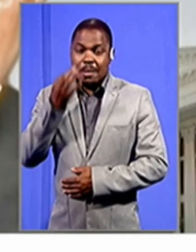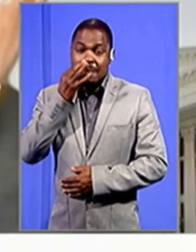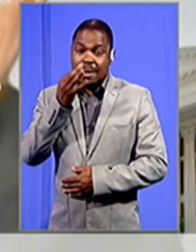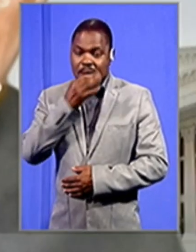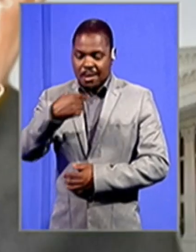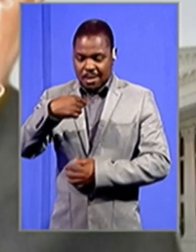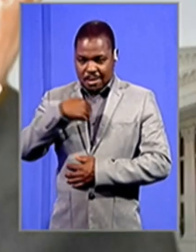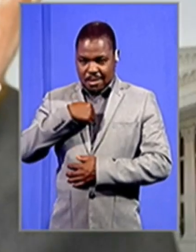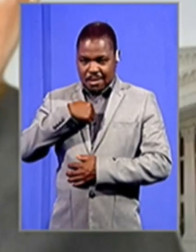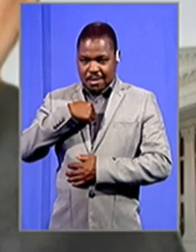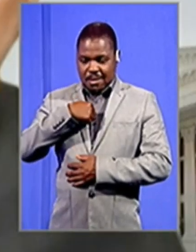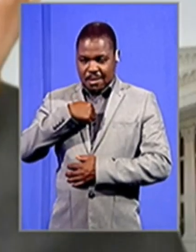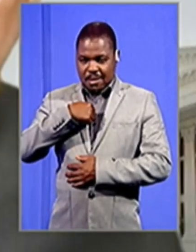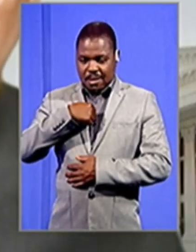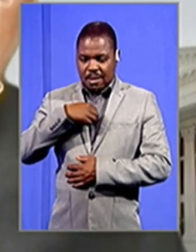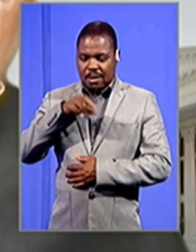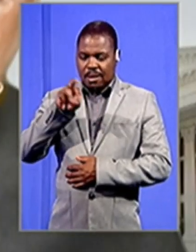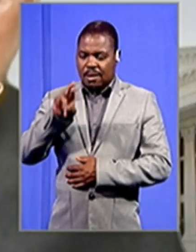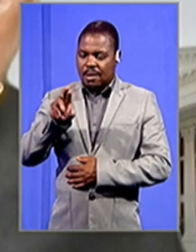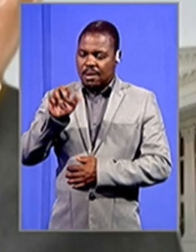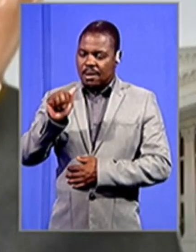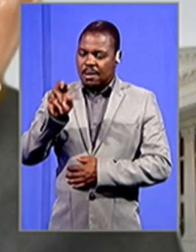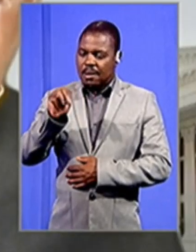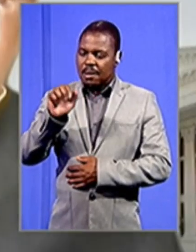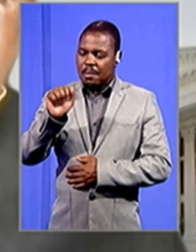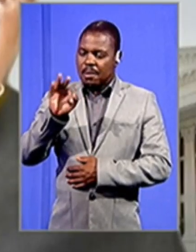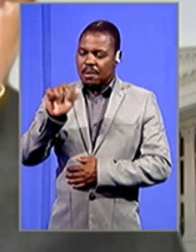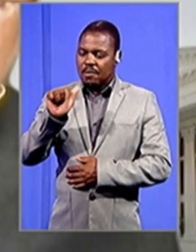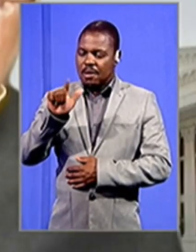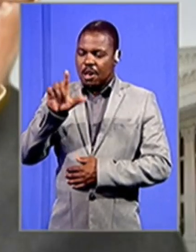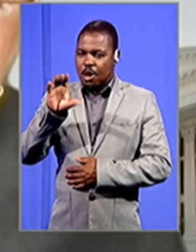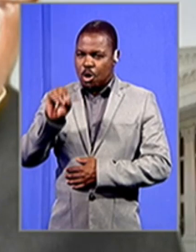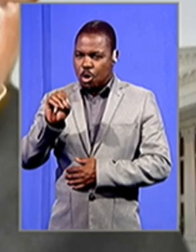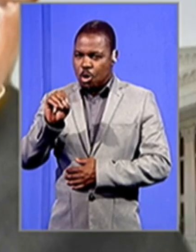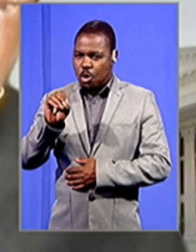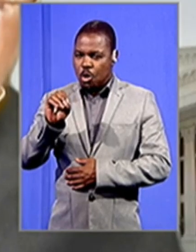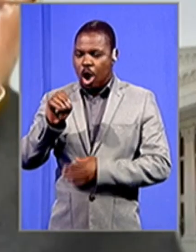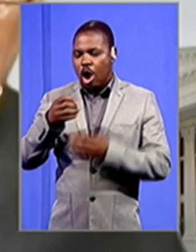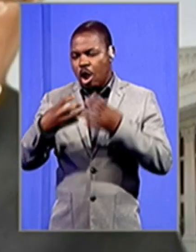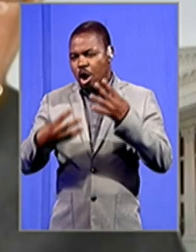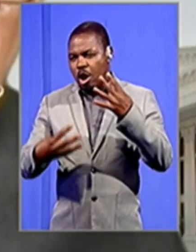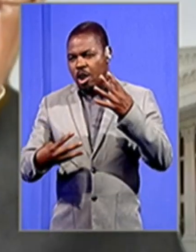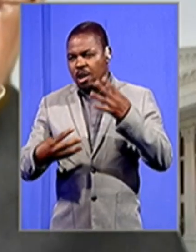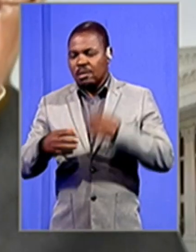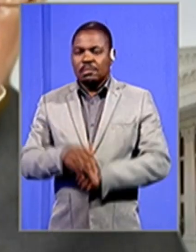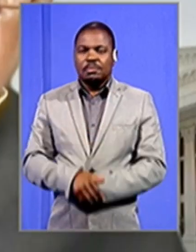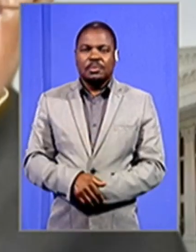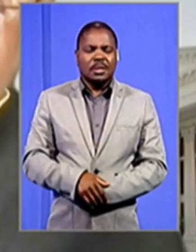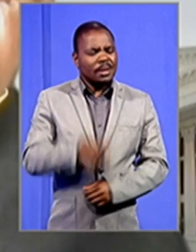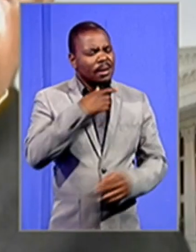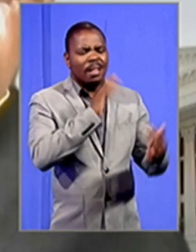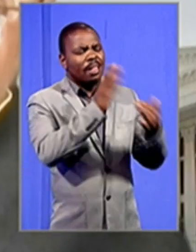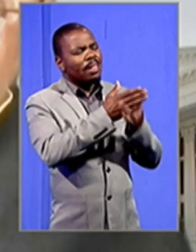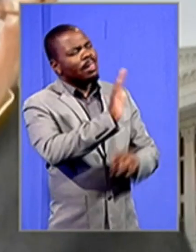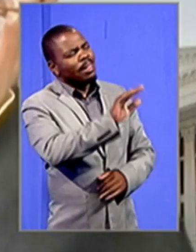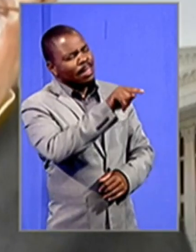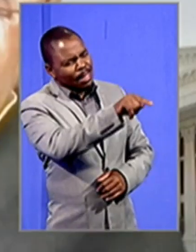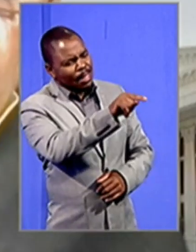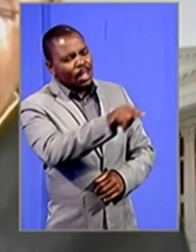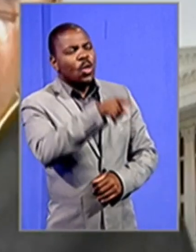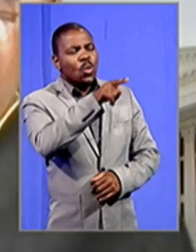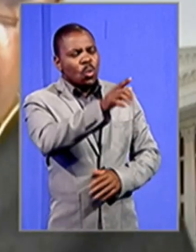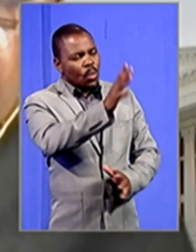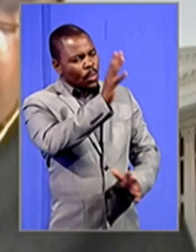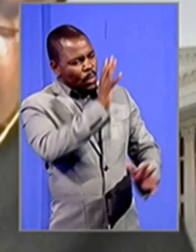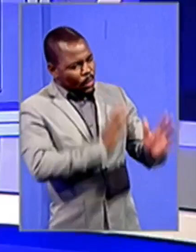bo Ramaphalo Maphalantoni mokoto o phala kana ka la pulo ba Motshekga ra sa letsene ga nontate Motshekga le bolela